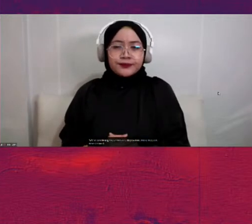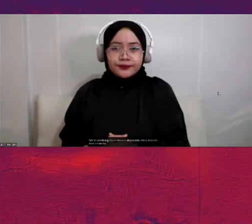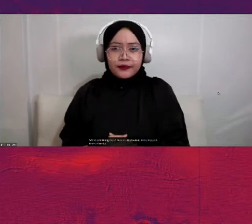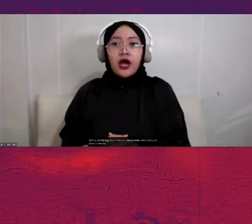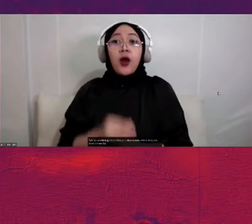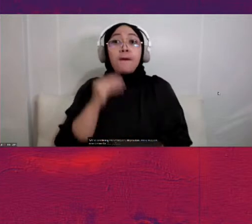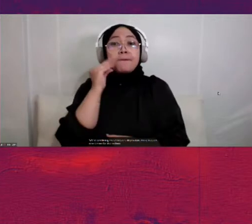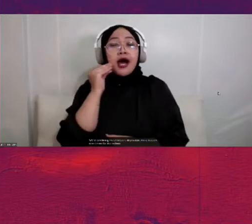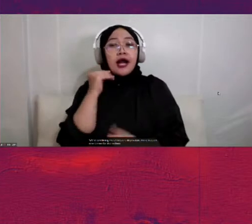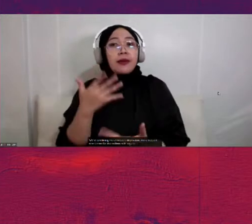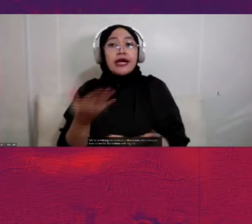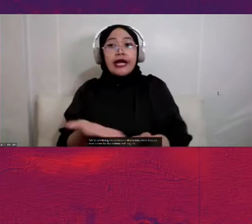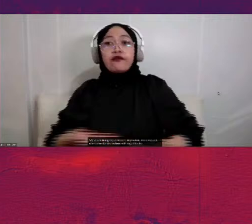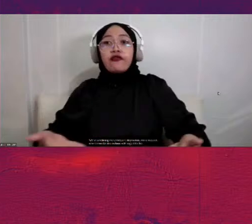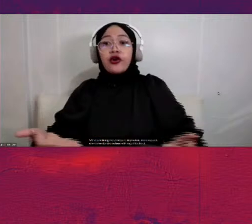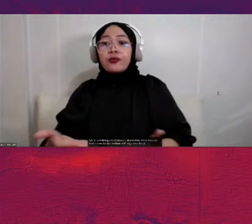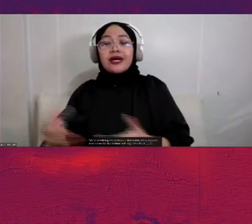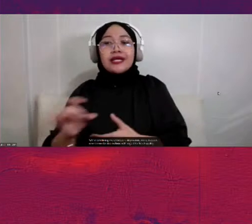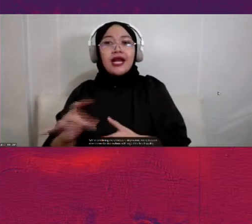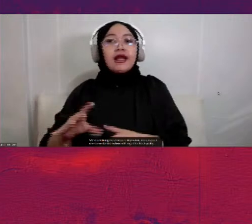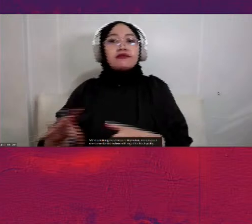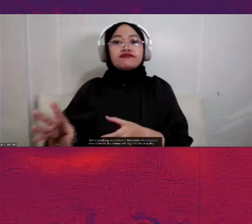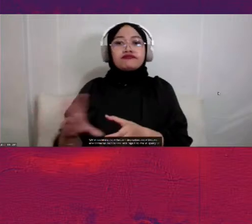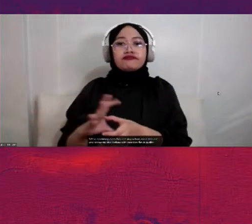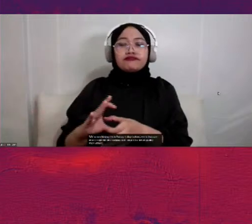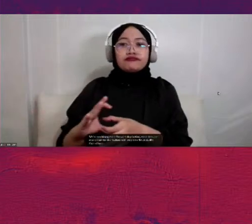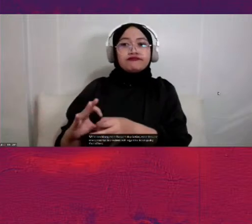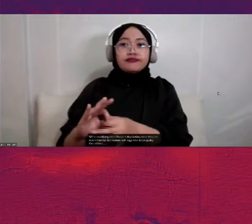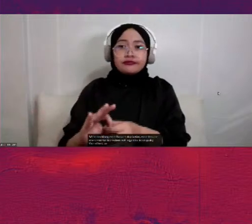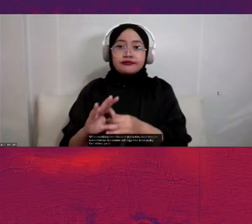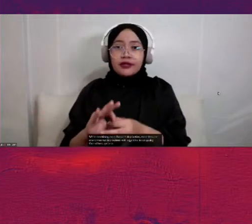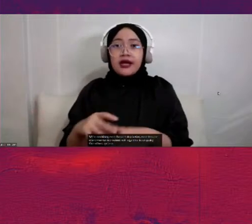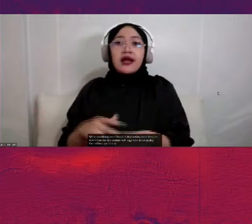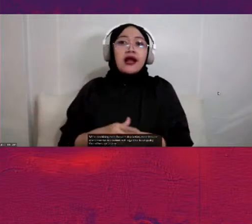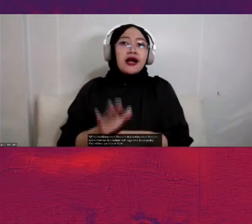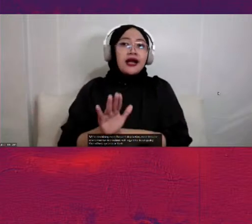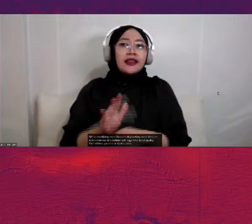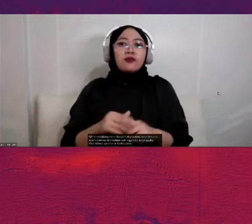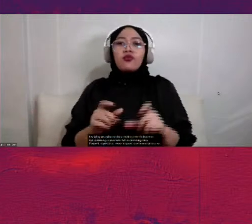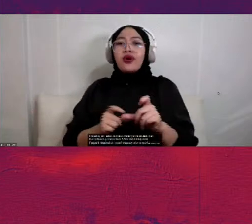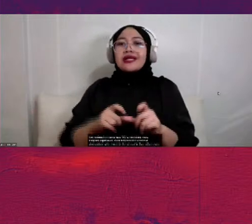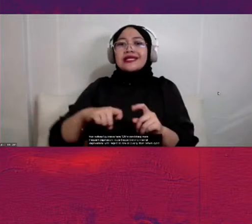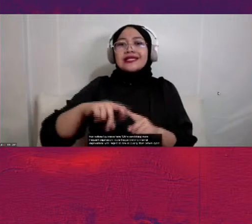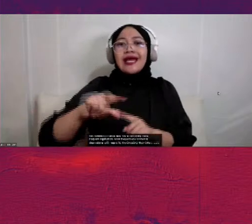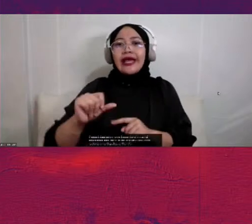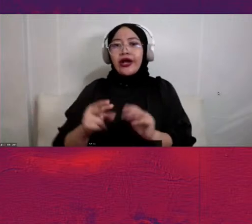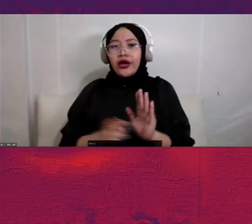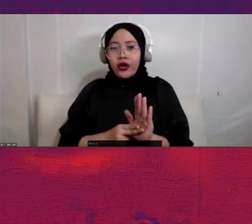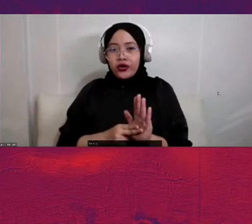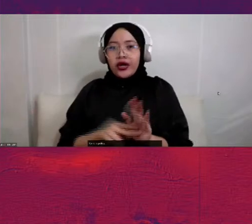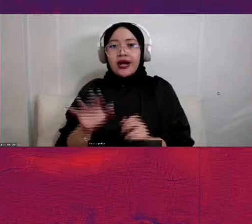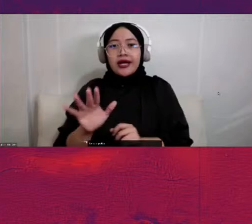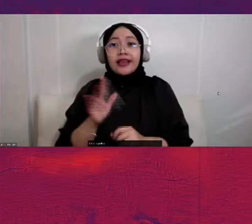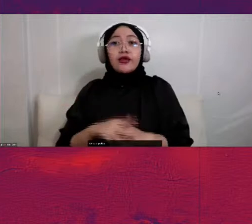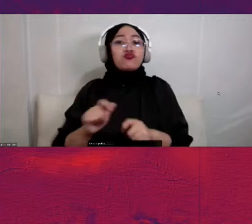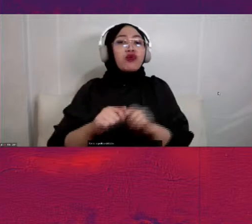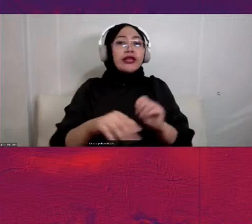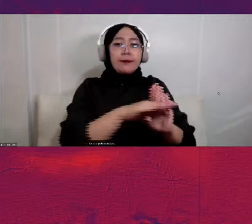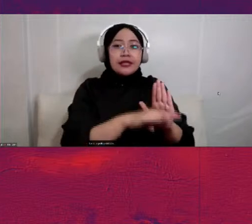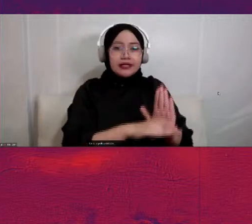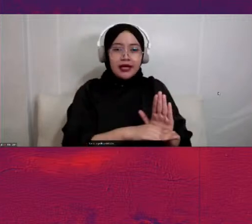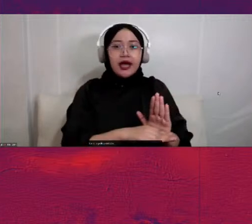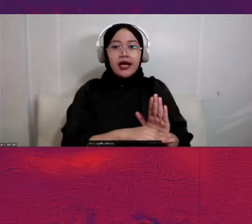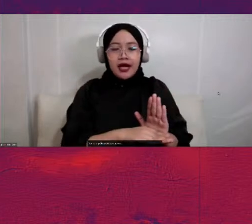environmental deprivations with regard to fire or air quality than others, cyclones or earthquakes. So there needs to be a policy